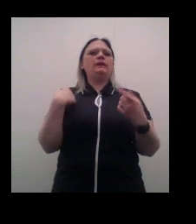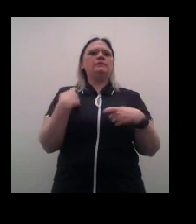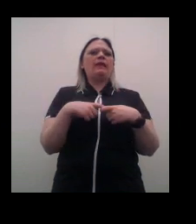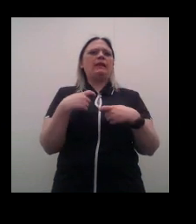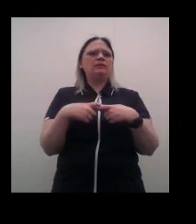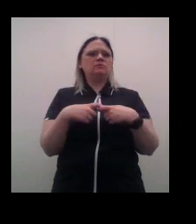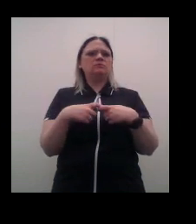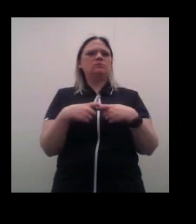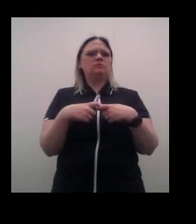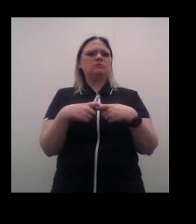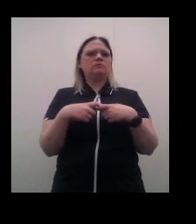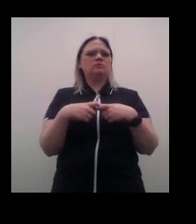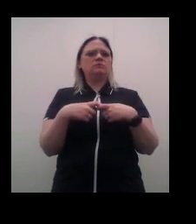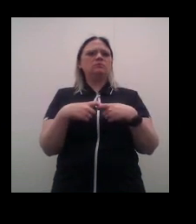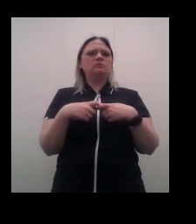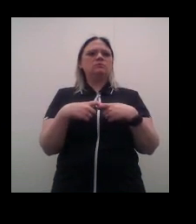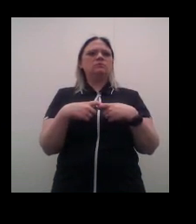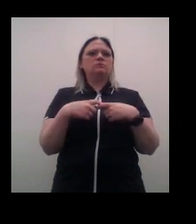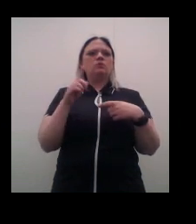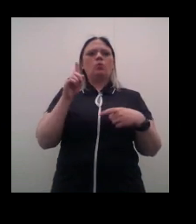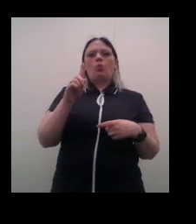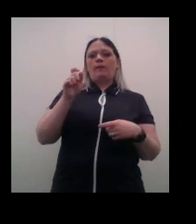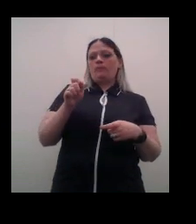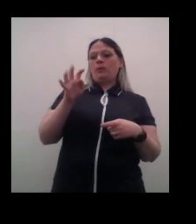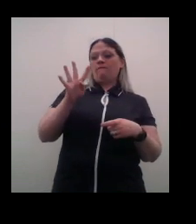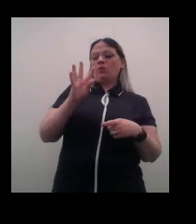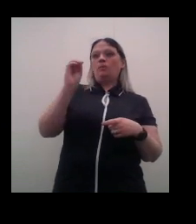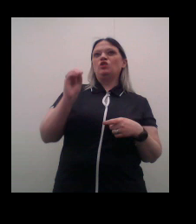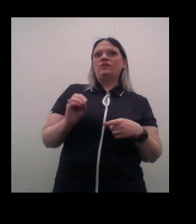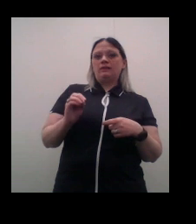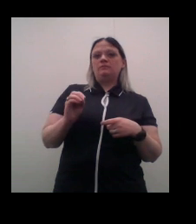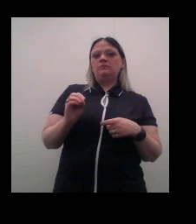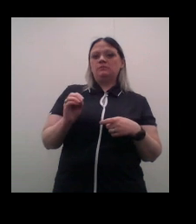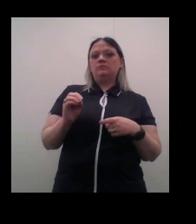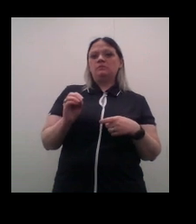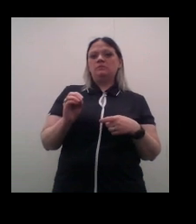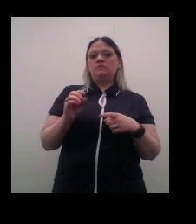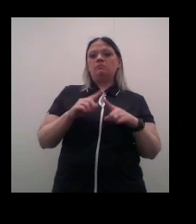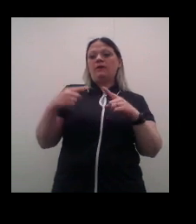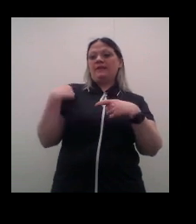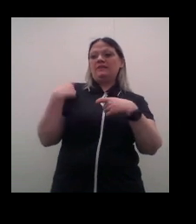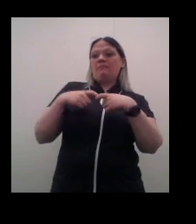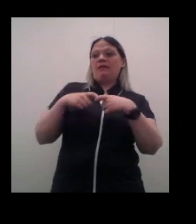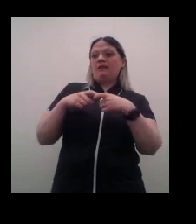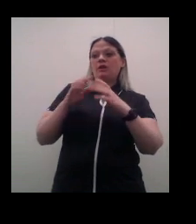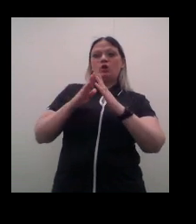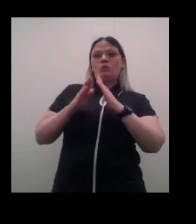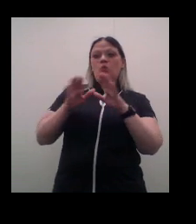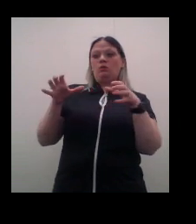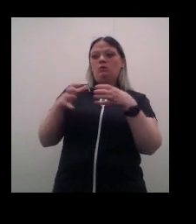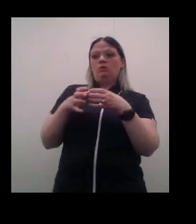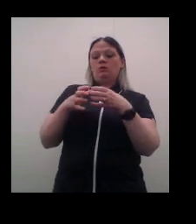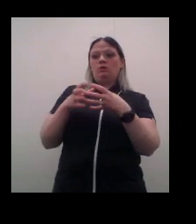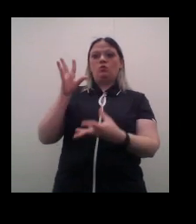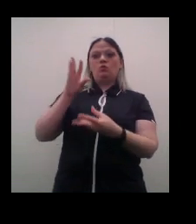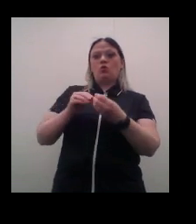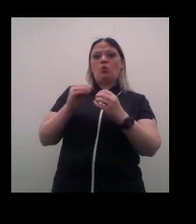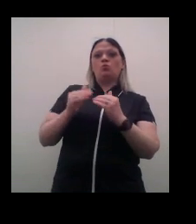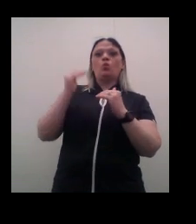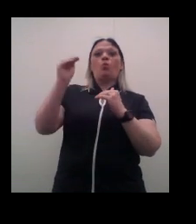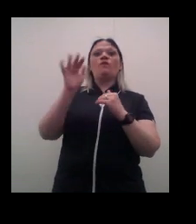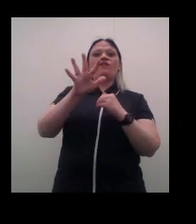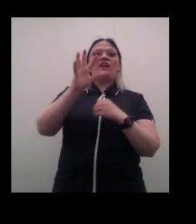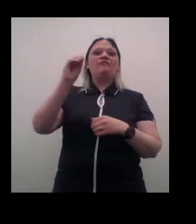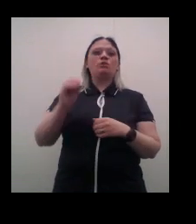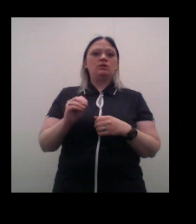Latinos. It's 1.4% right now, even though the Hispanic community makes up more than 5%, as you will see in the next